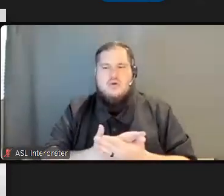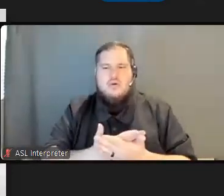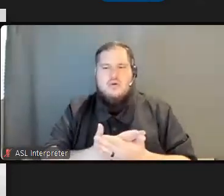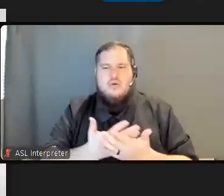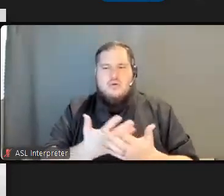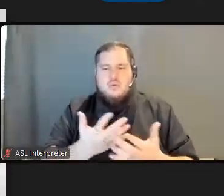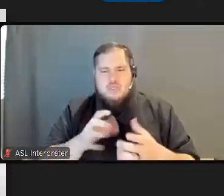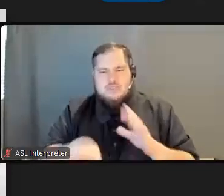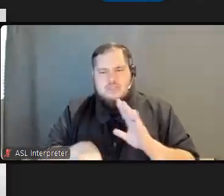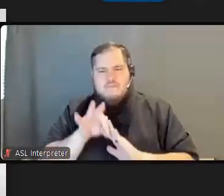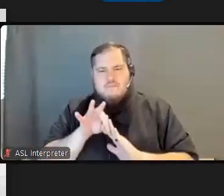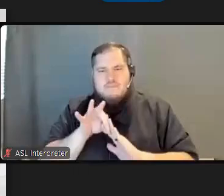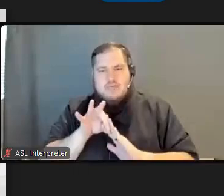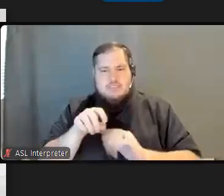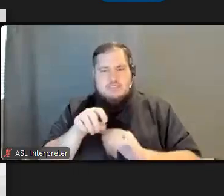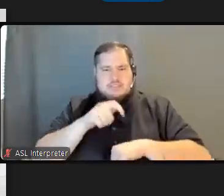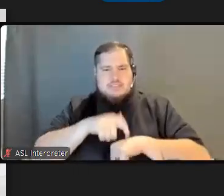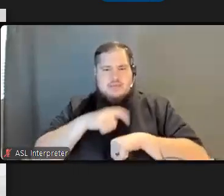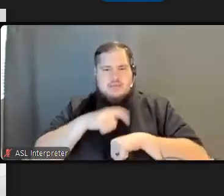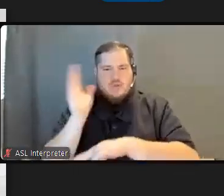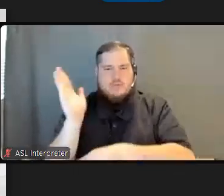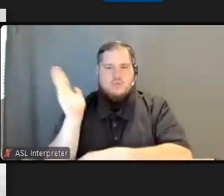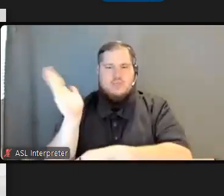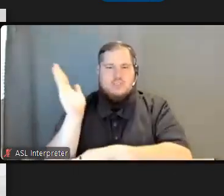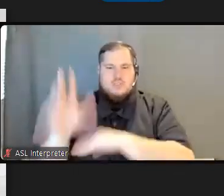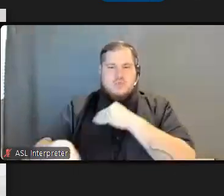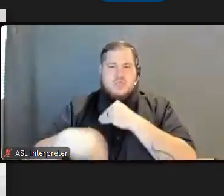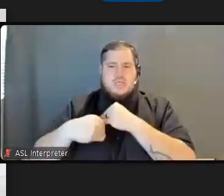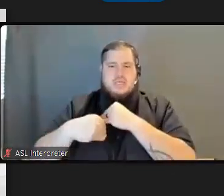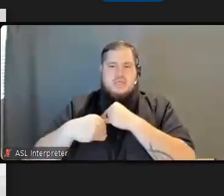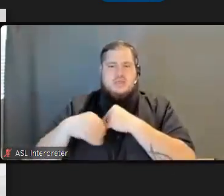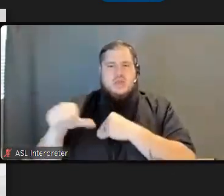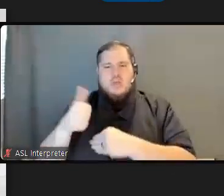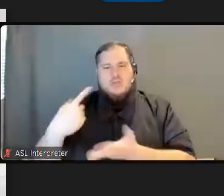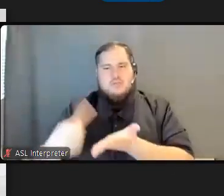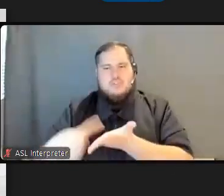find time for presenters to add an additional discussion?